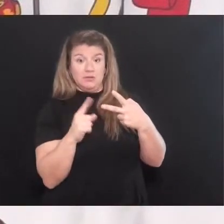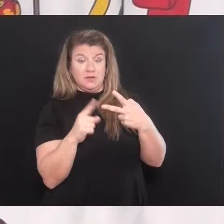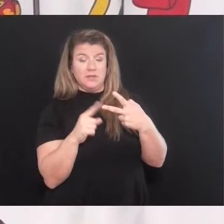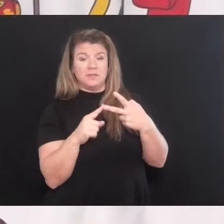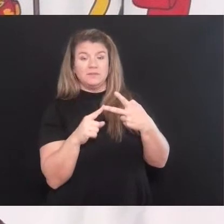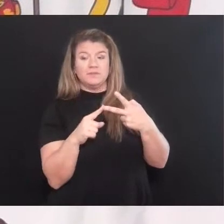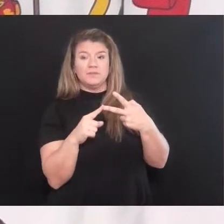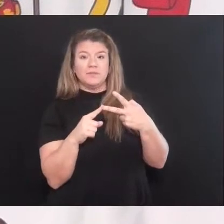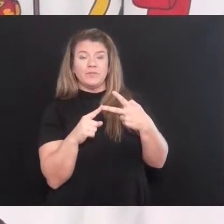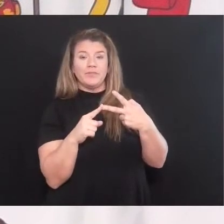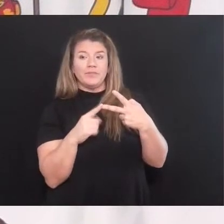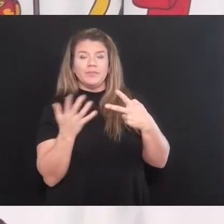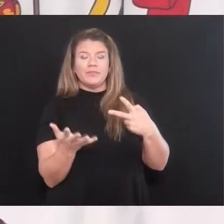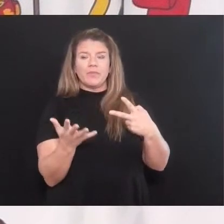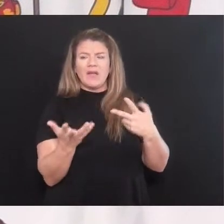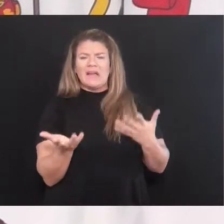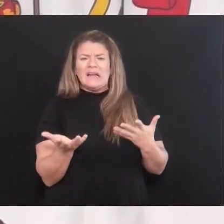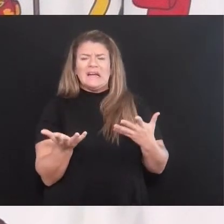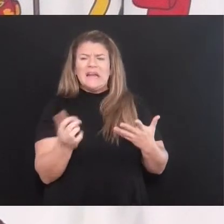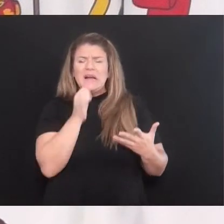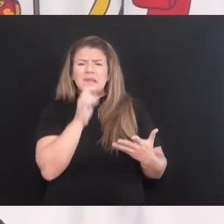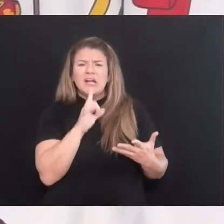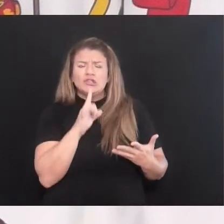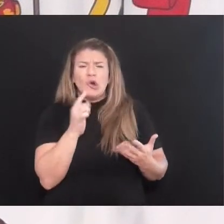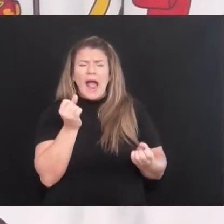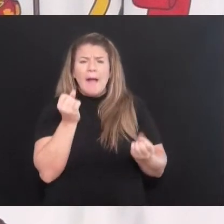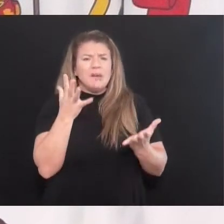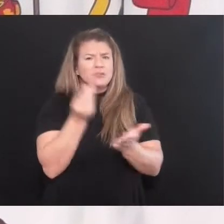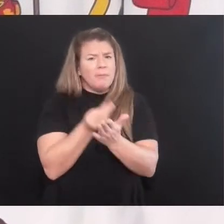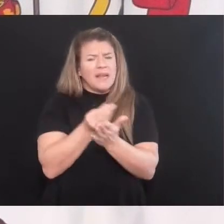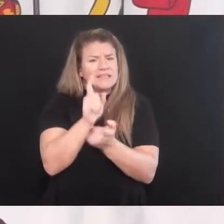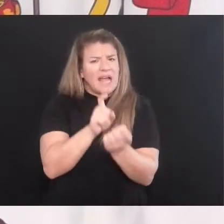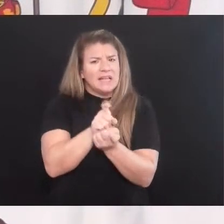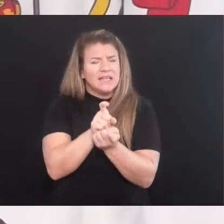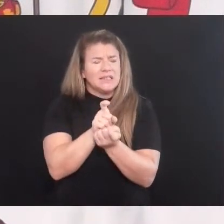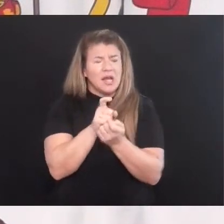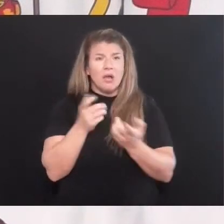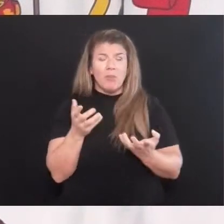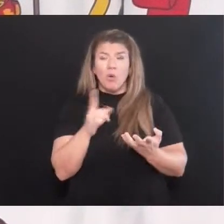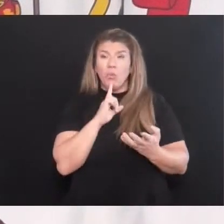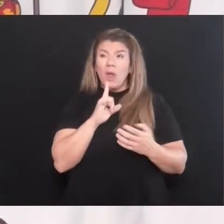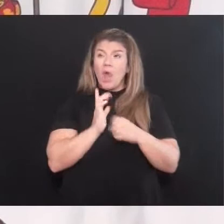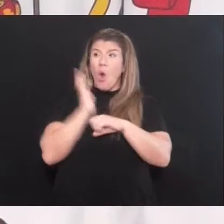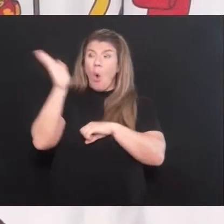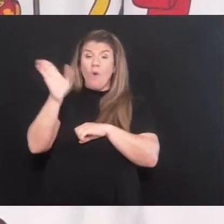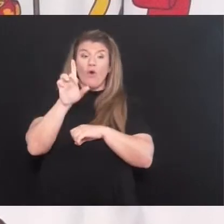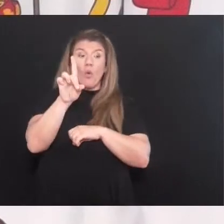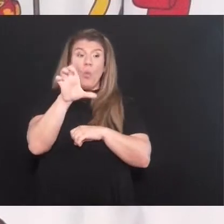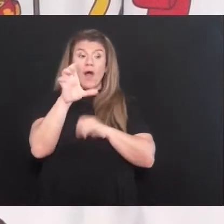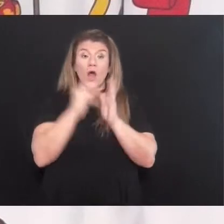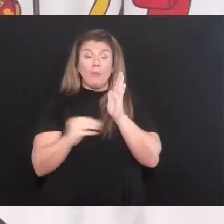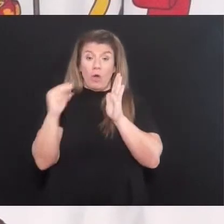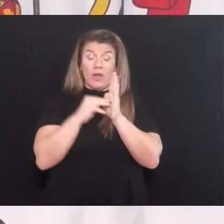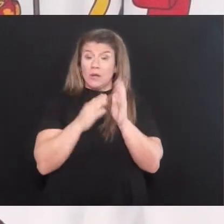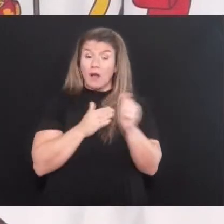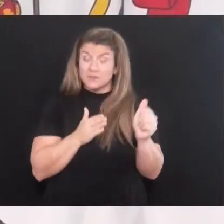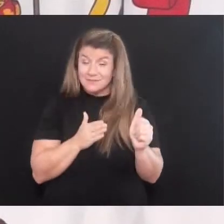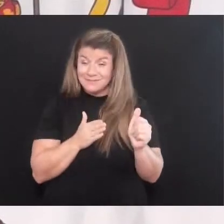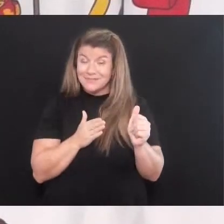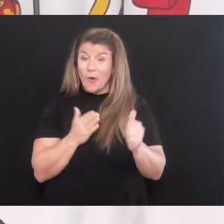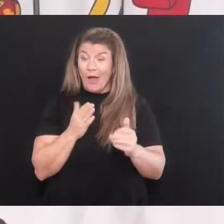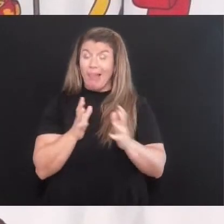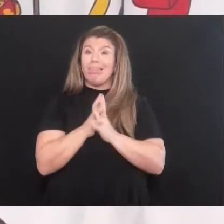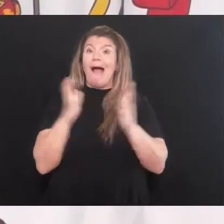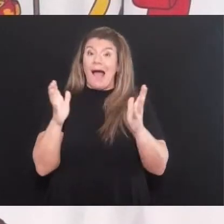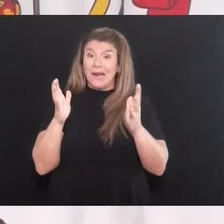was, and I don't know the exact dollar now, but probably well in excess of $100 million, well in excess